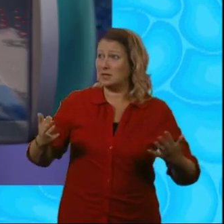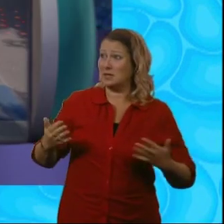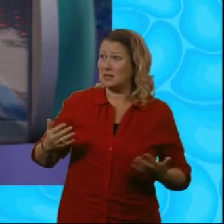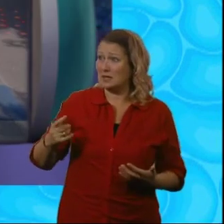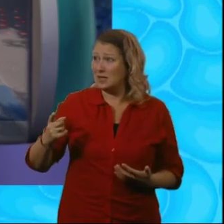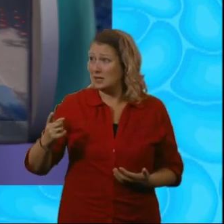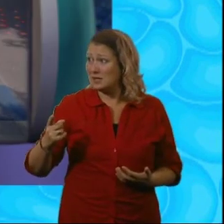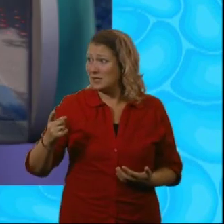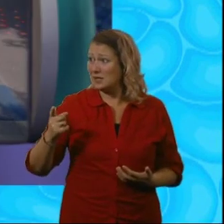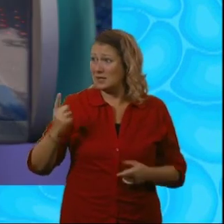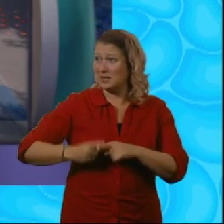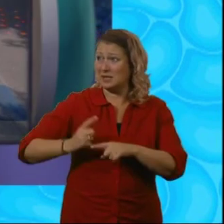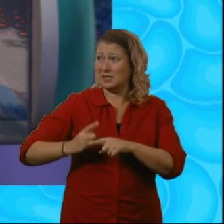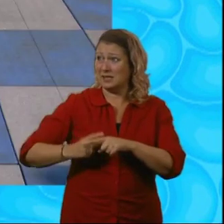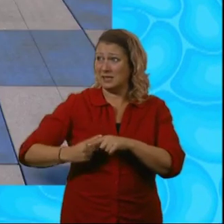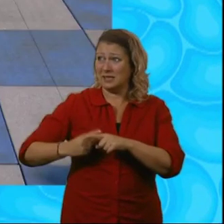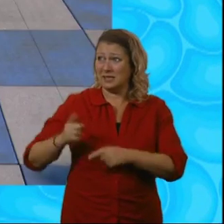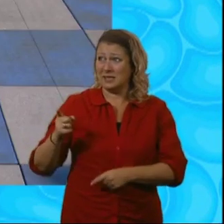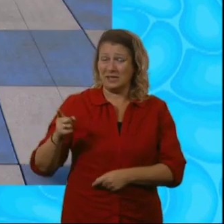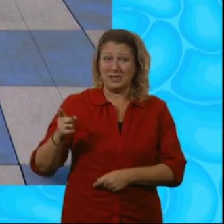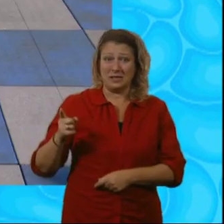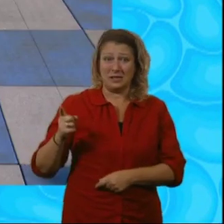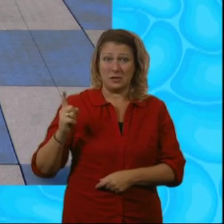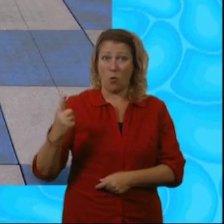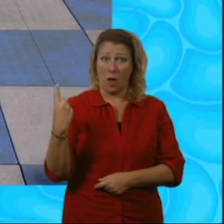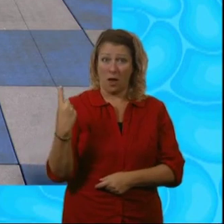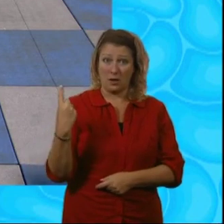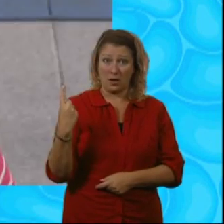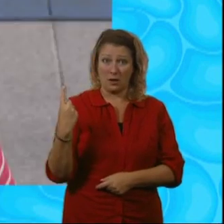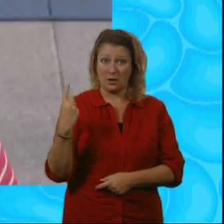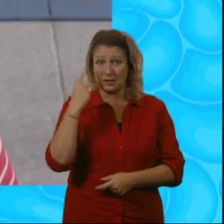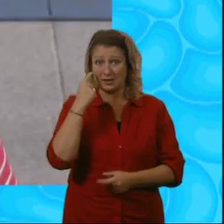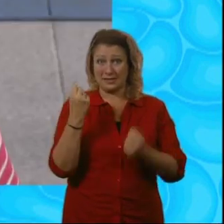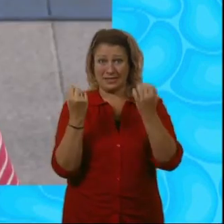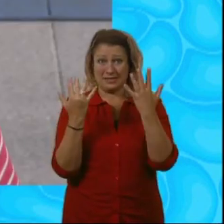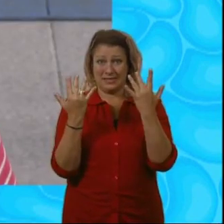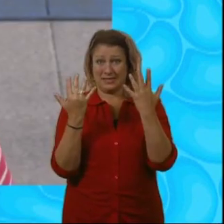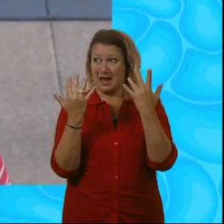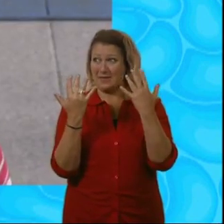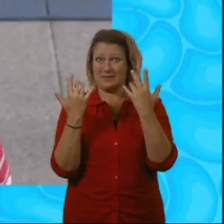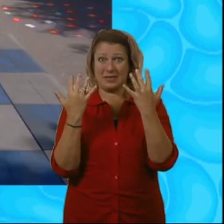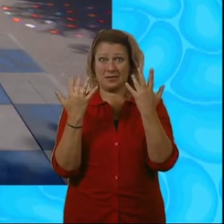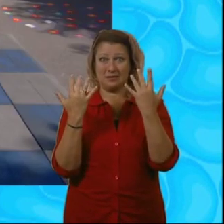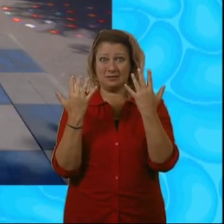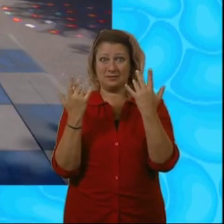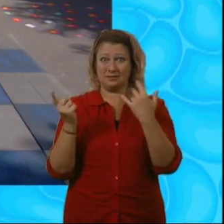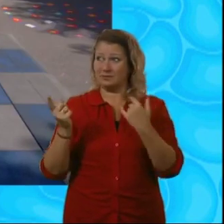Six. Quick as you can. One agent can get us up to 10 with 10 fingers.